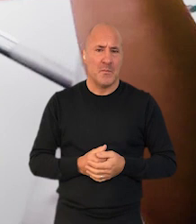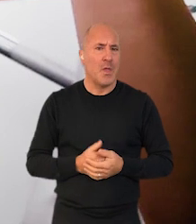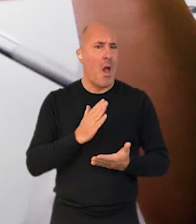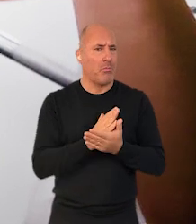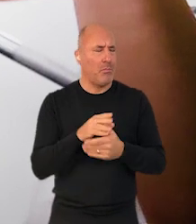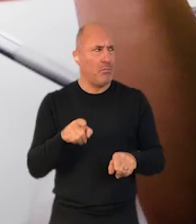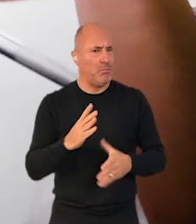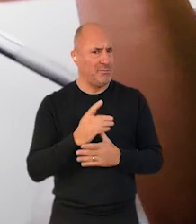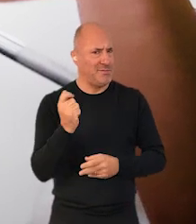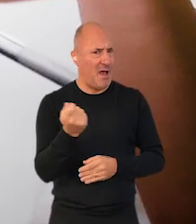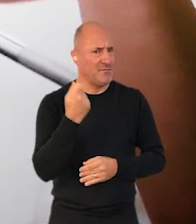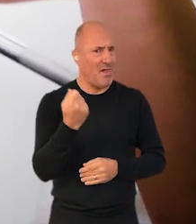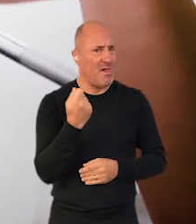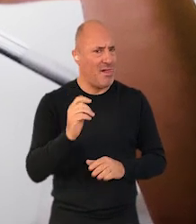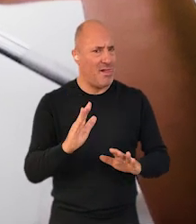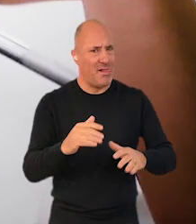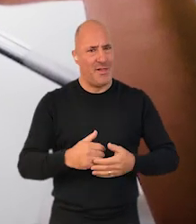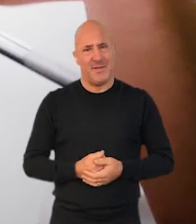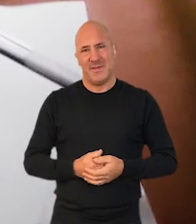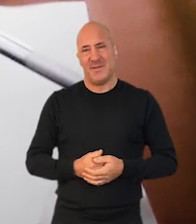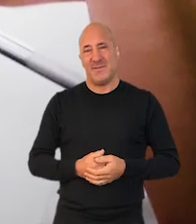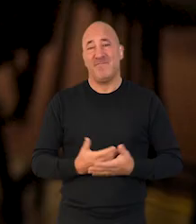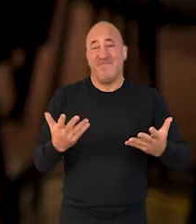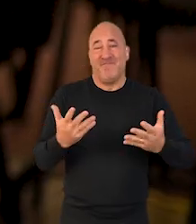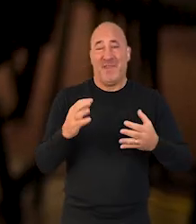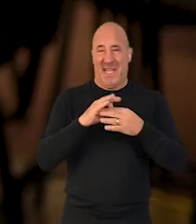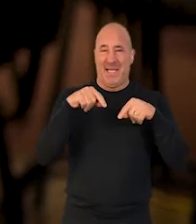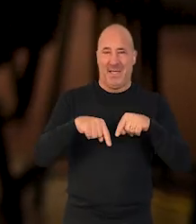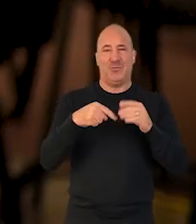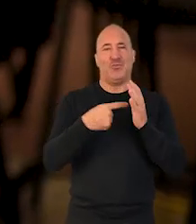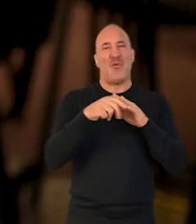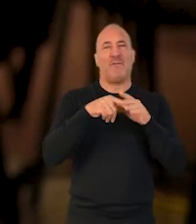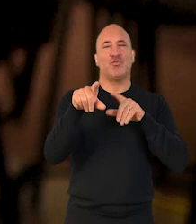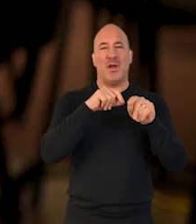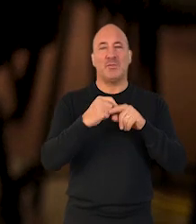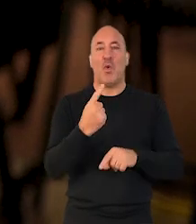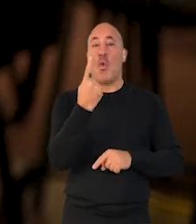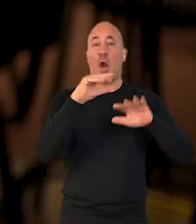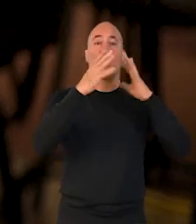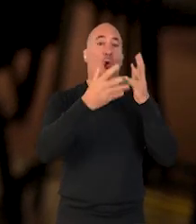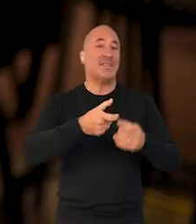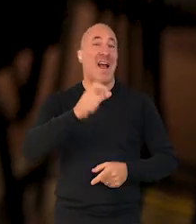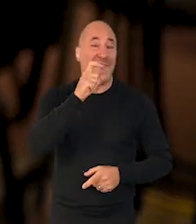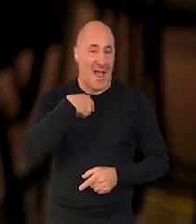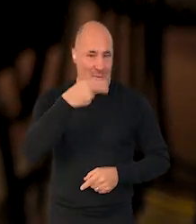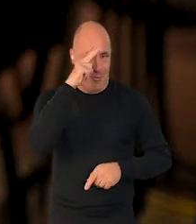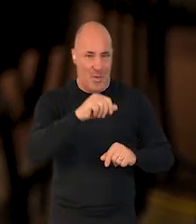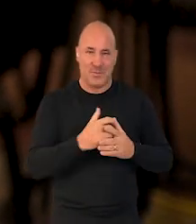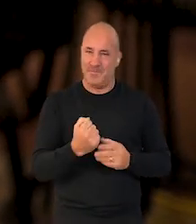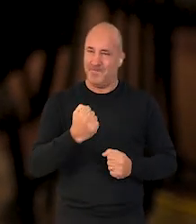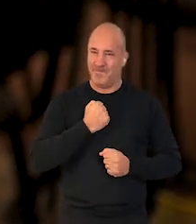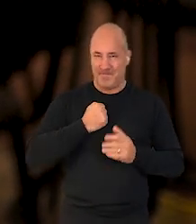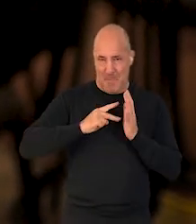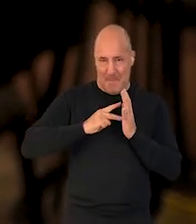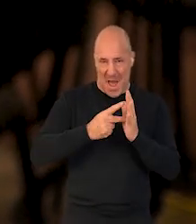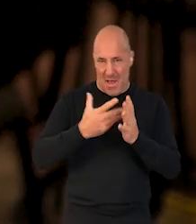been set up recently, so that's just become really successful. Yeah, just regarding Trafford Choices One World Cafe, as it's called, it was always